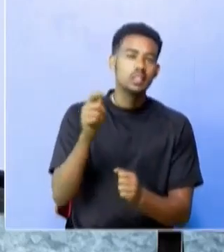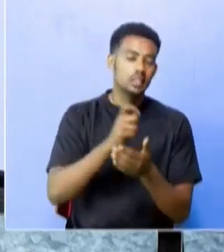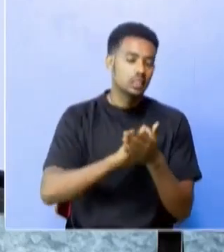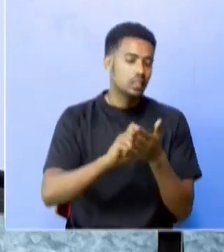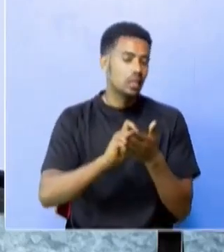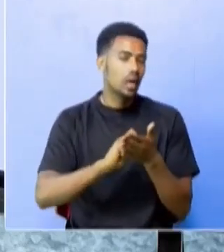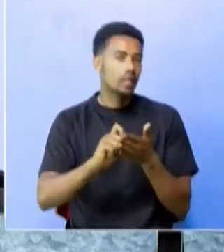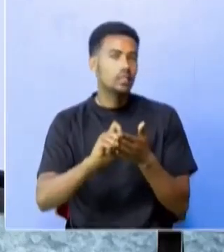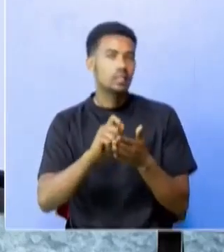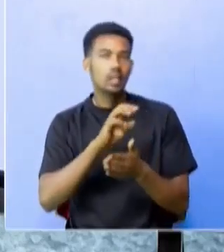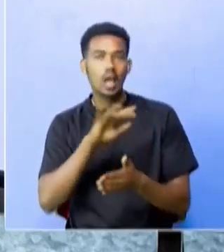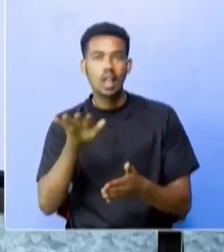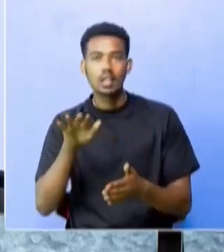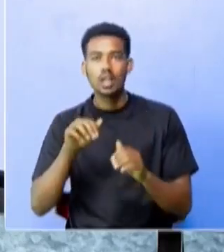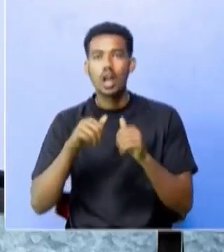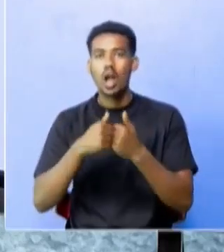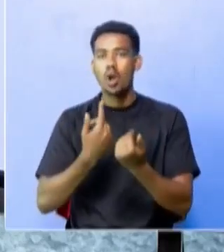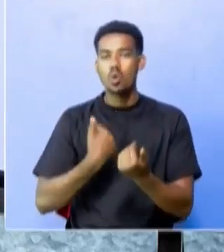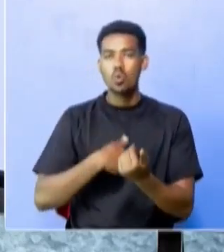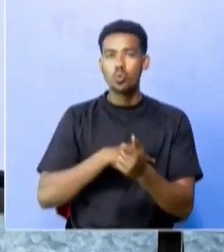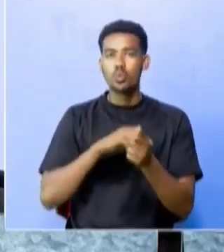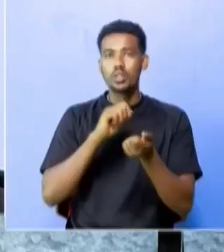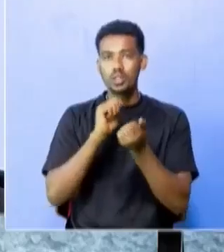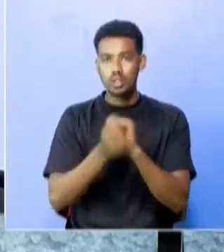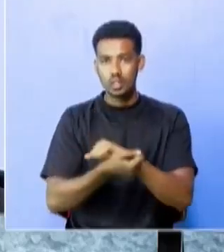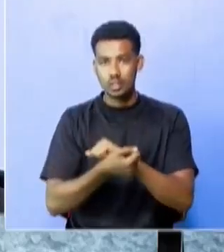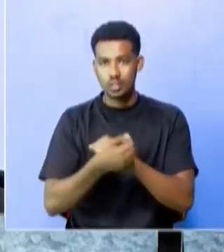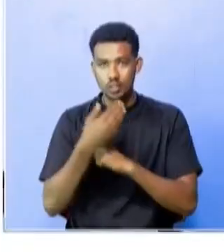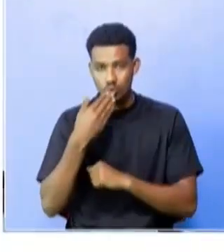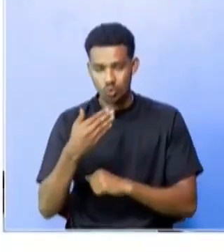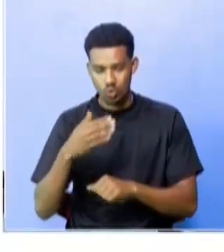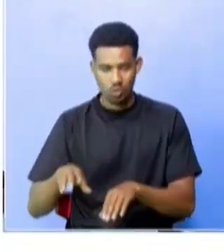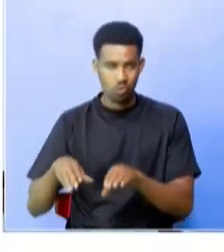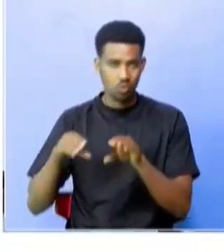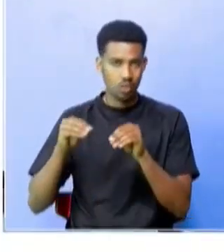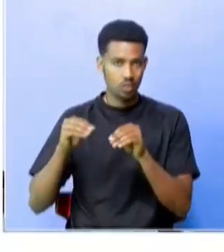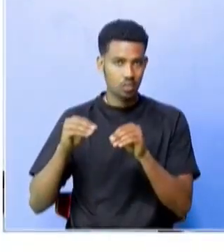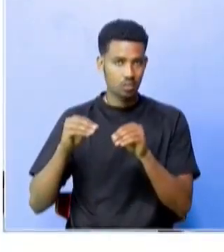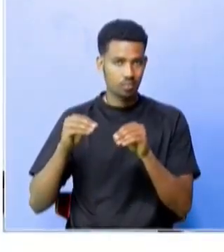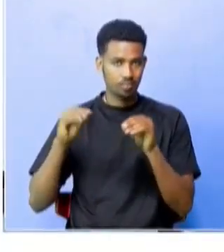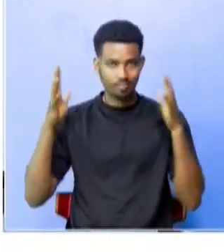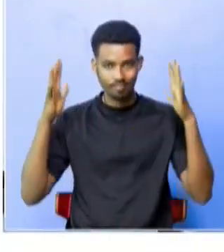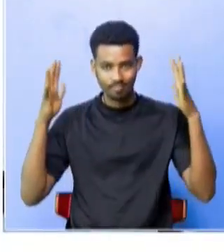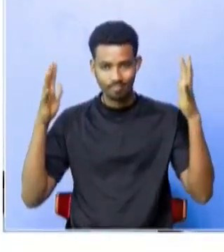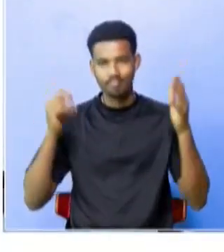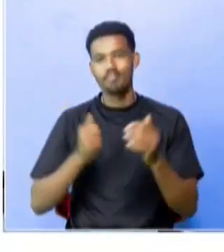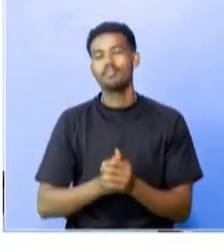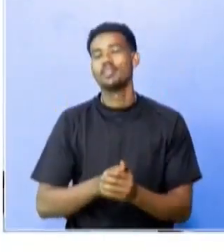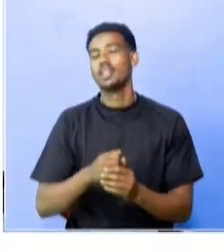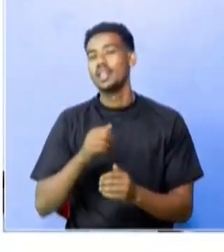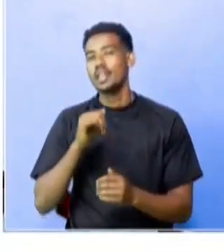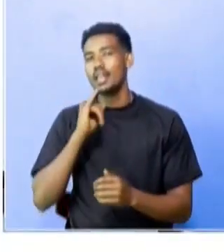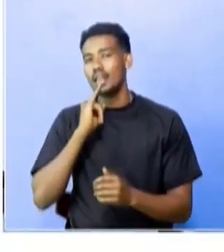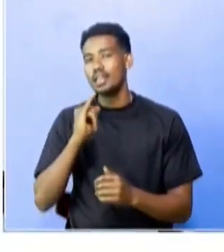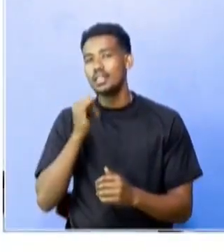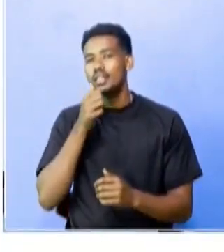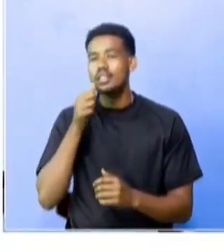letter. How we are going to change? Bravo, students. Is she